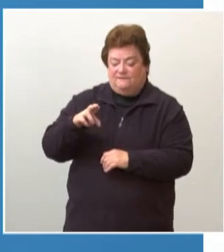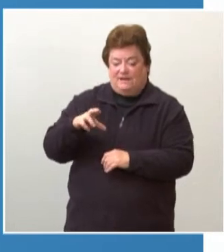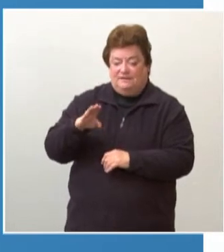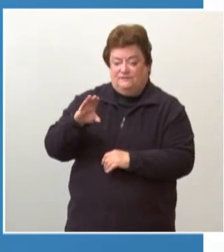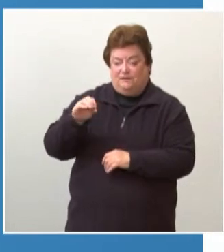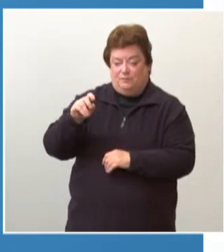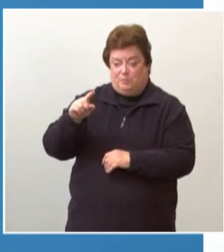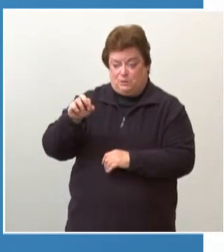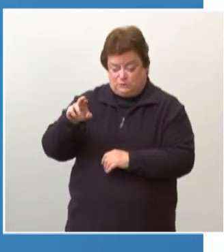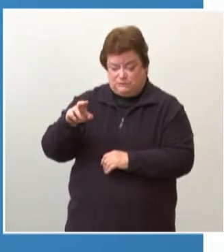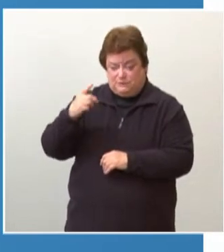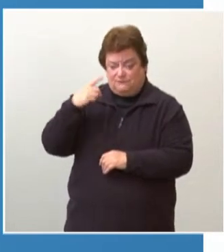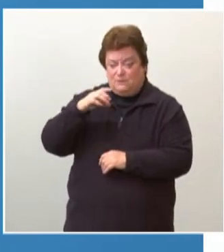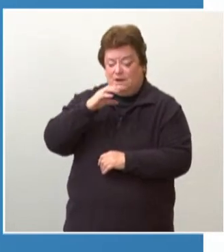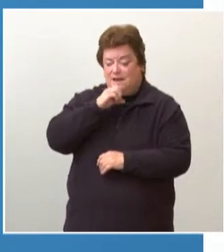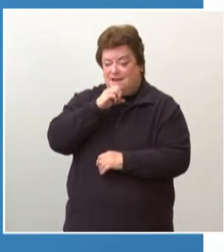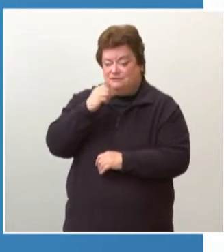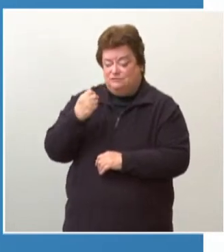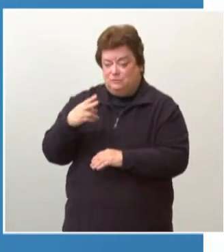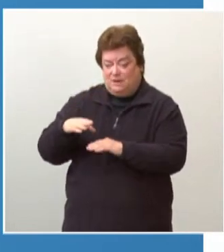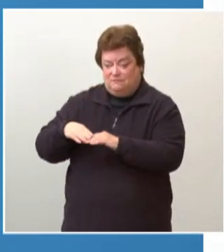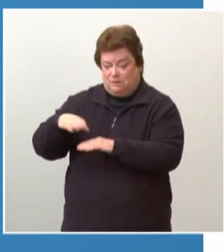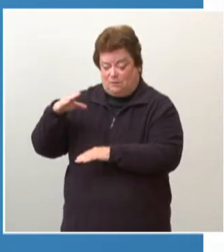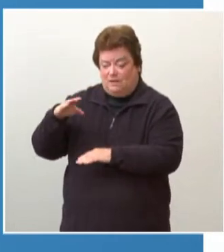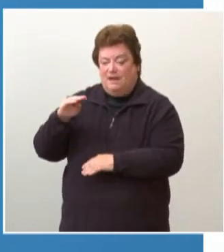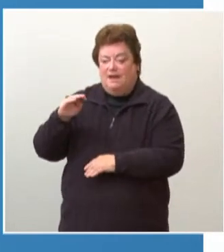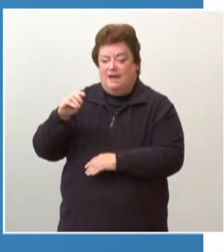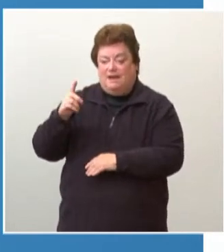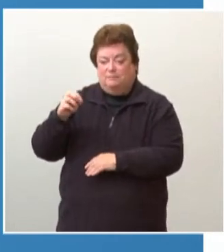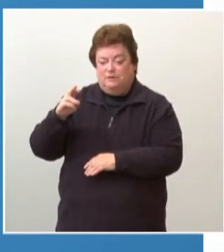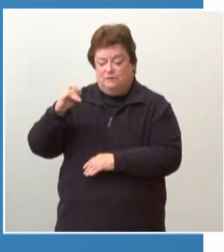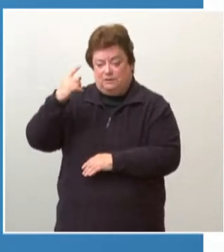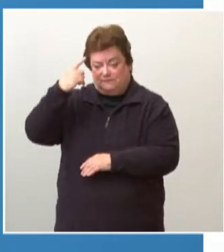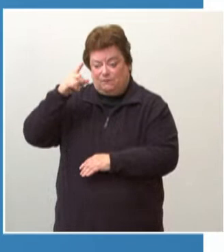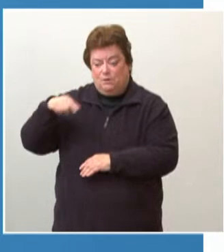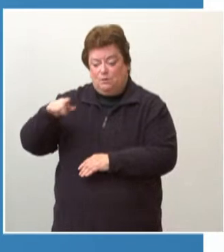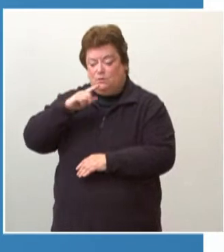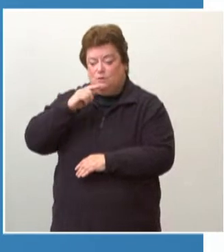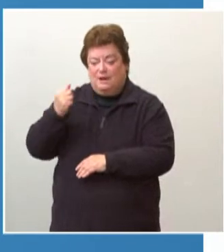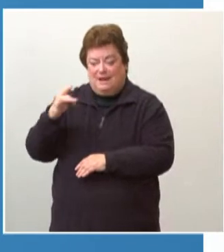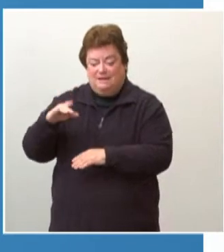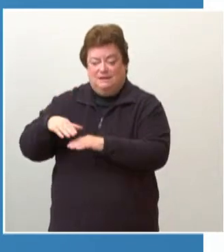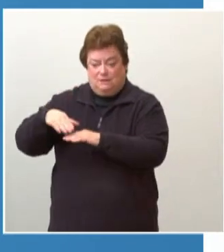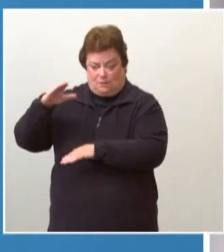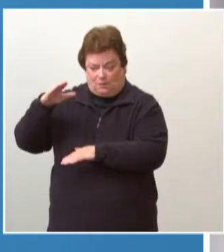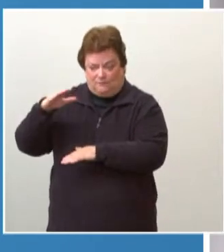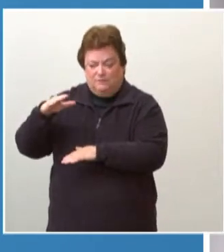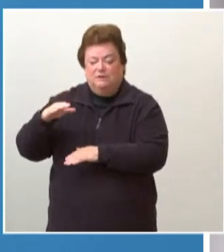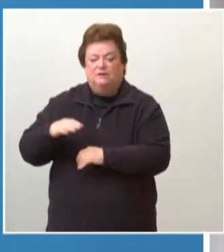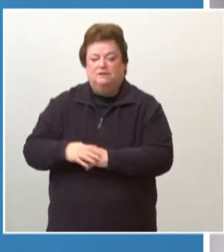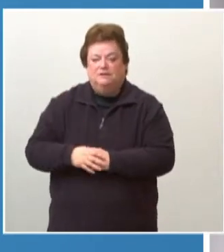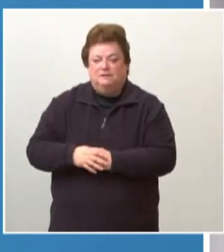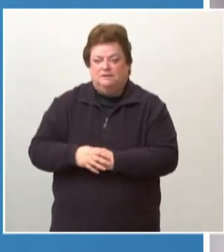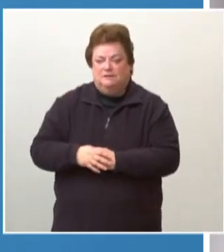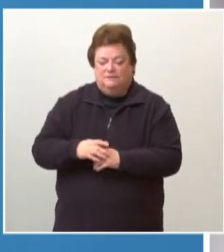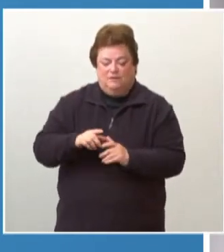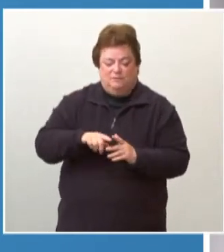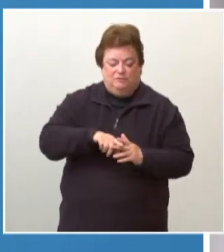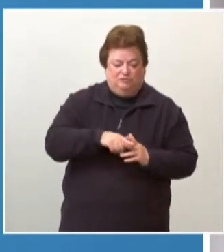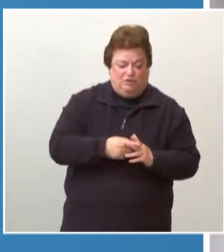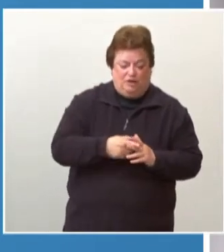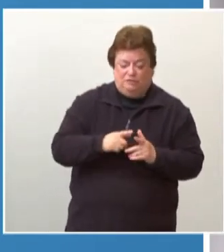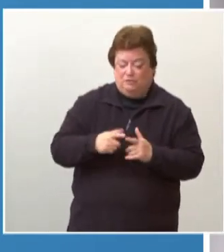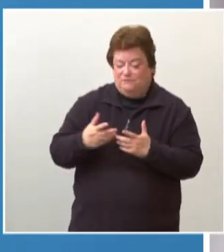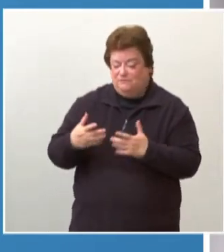doses for those age 12 and older, and Moderna doses for those 18 and older. From start to finish, this